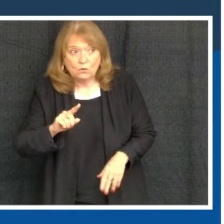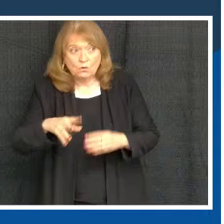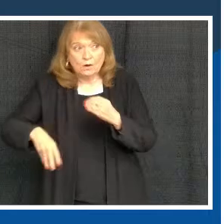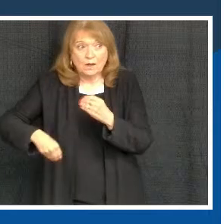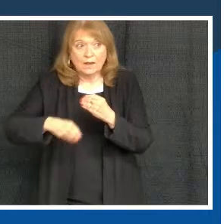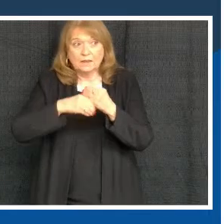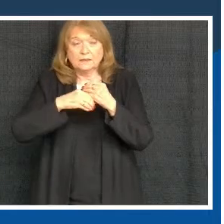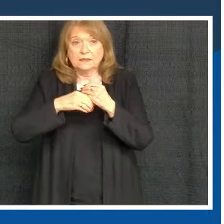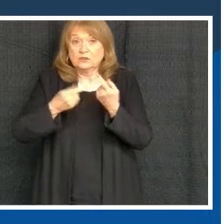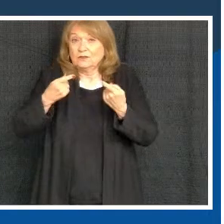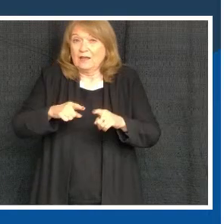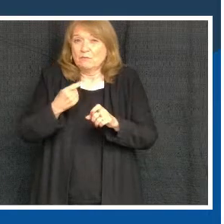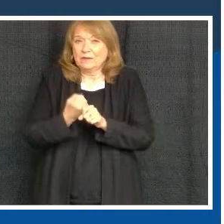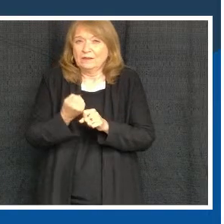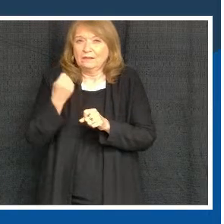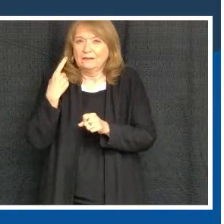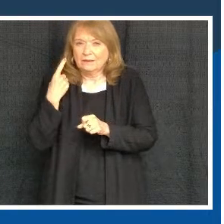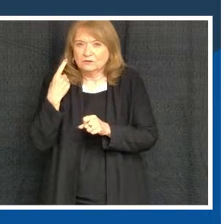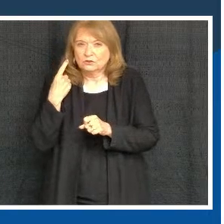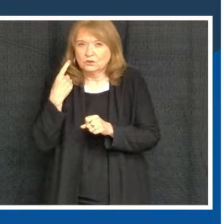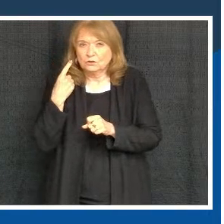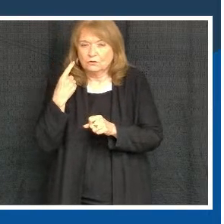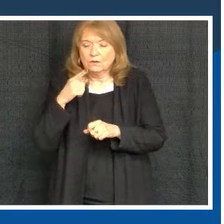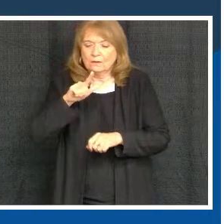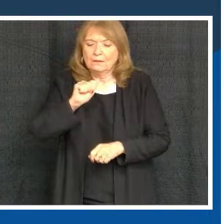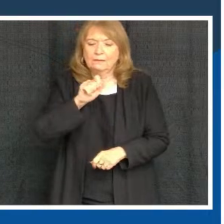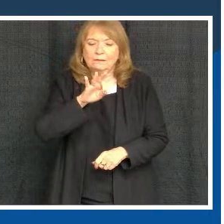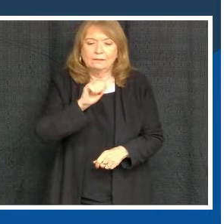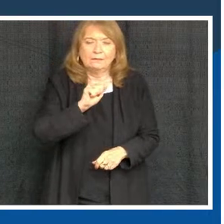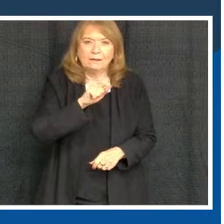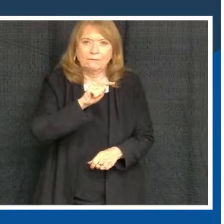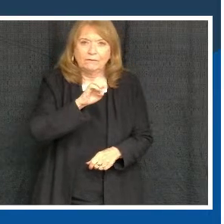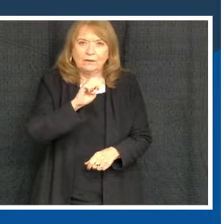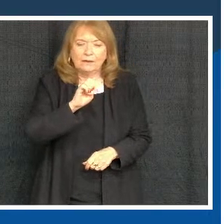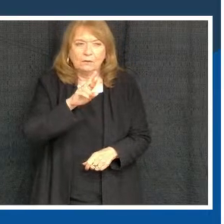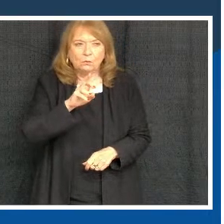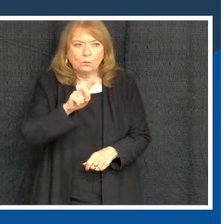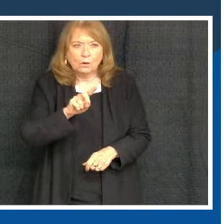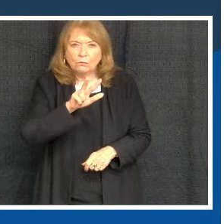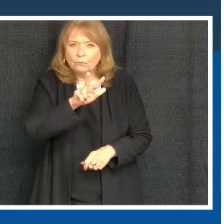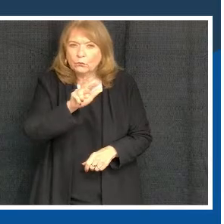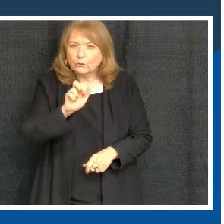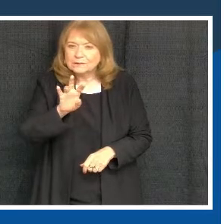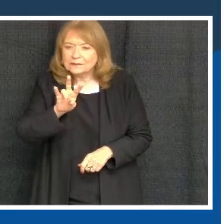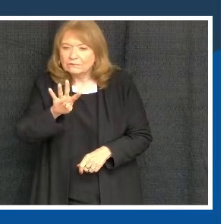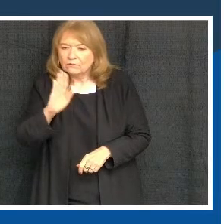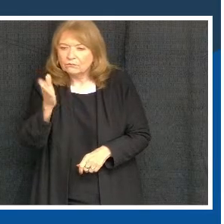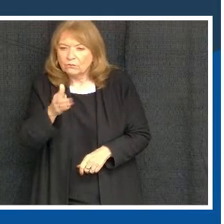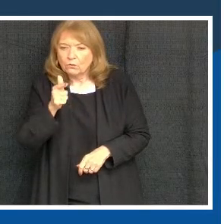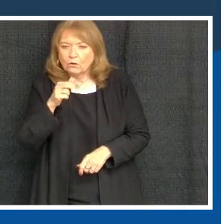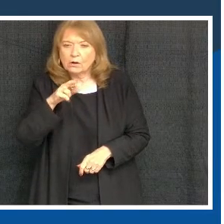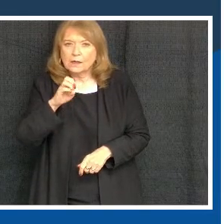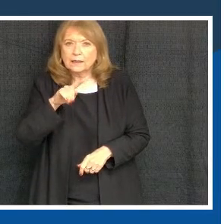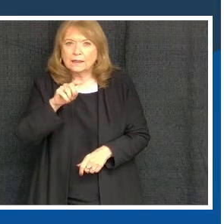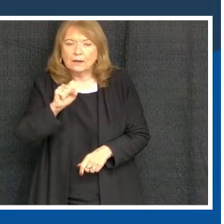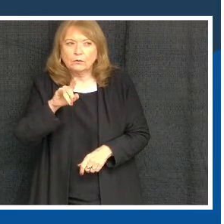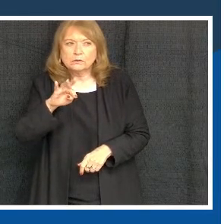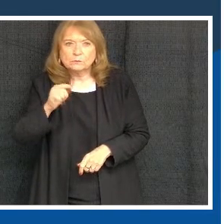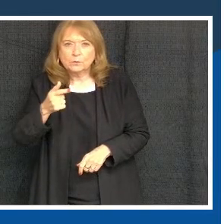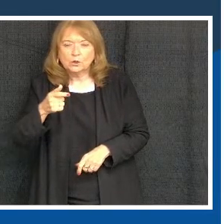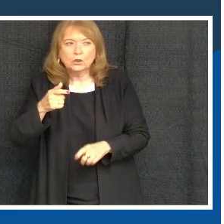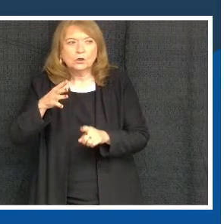occurred last year. It's on the Lafayette Road, Highway 374, Garrettsburg Road. It's the Mosaic Church and